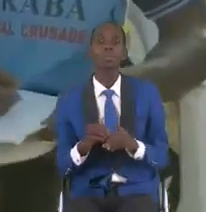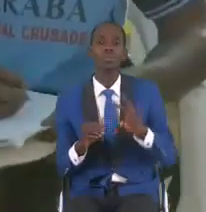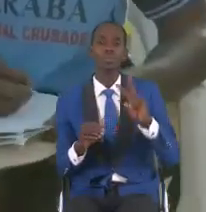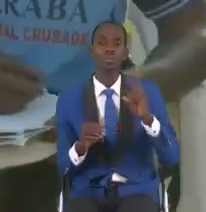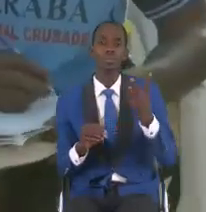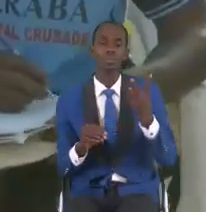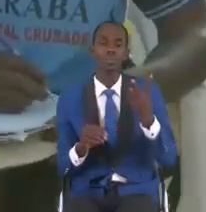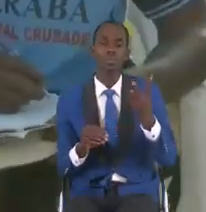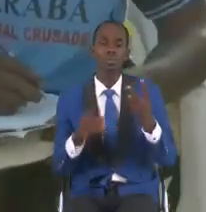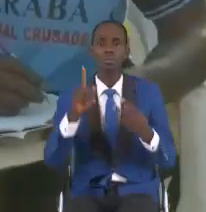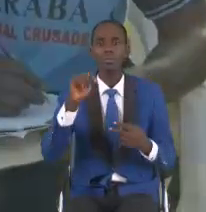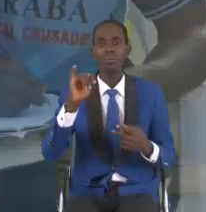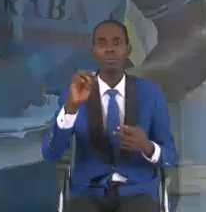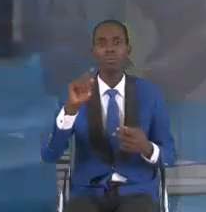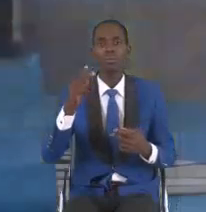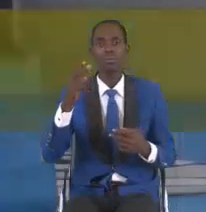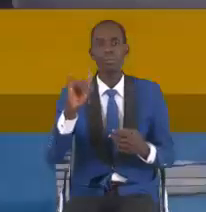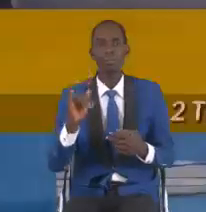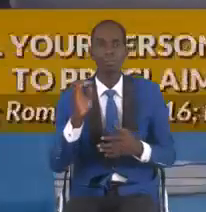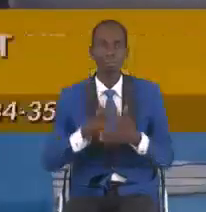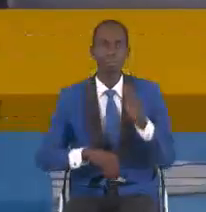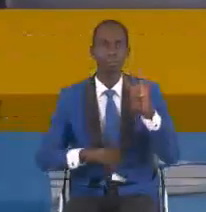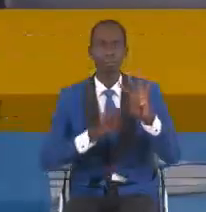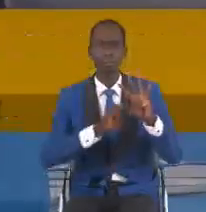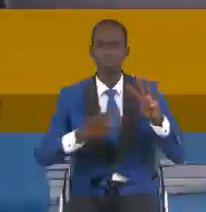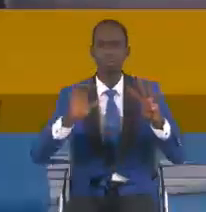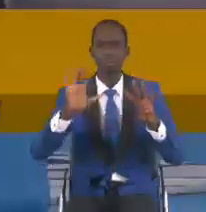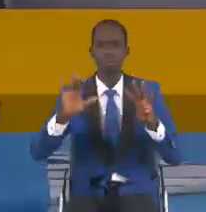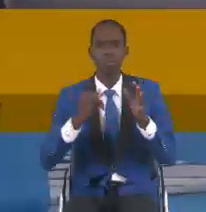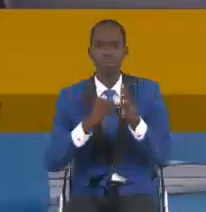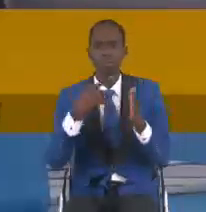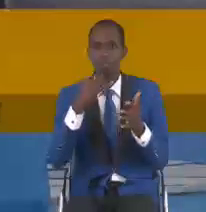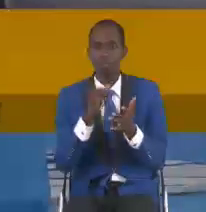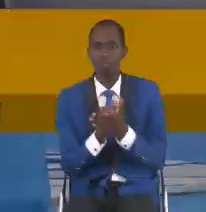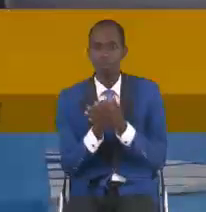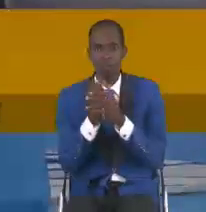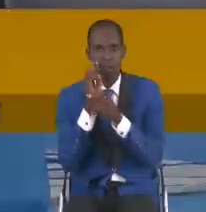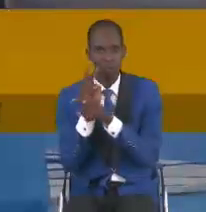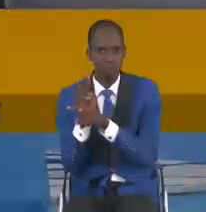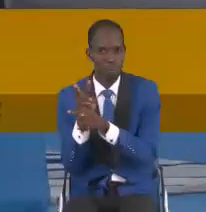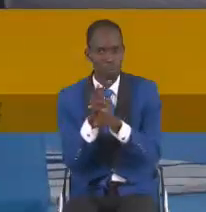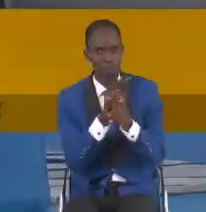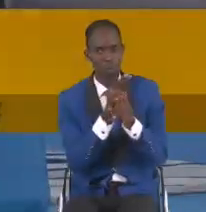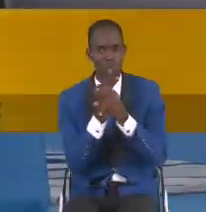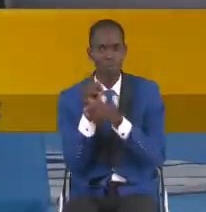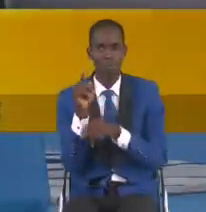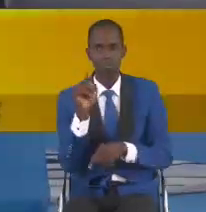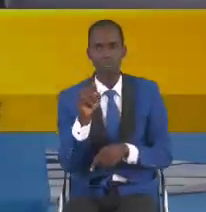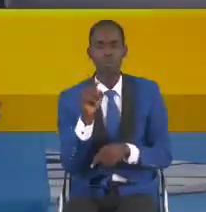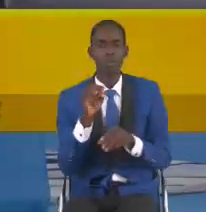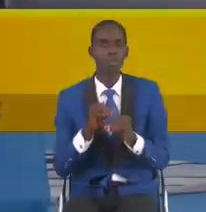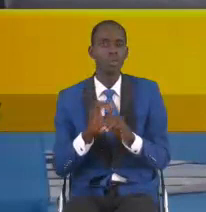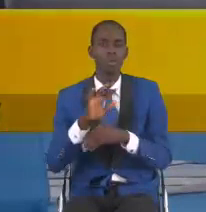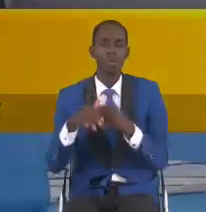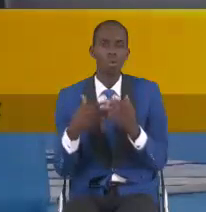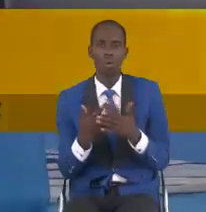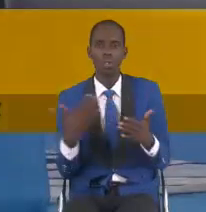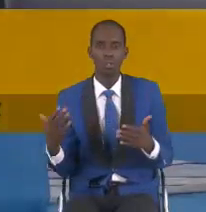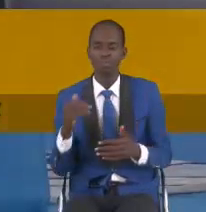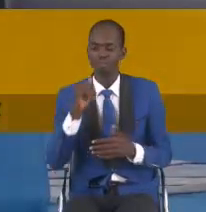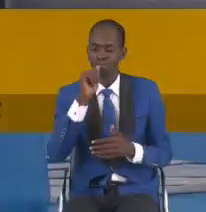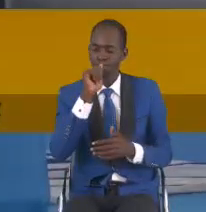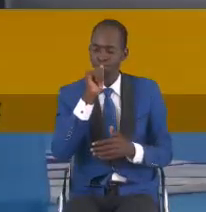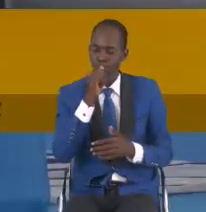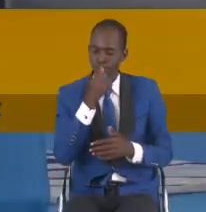4, verse 5. It says, watch thou in all things, endure